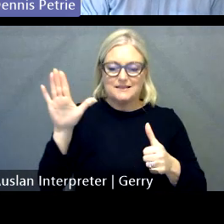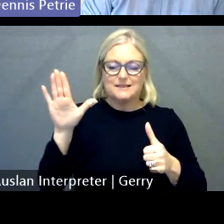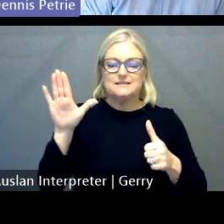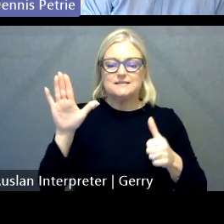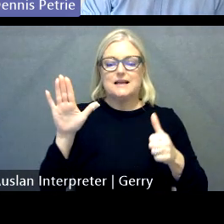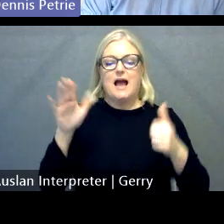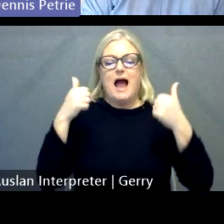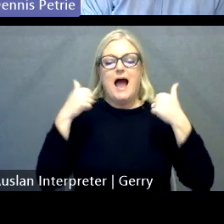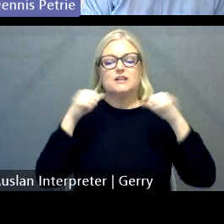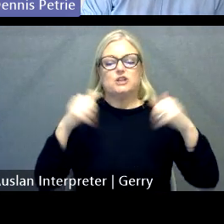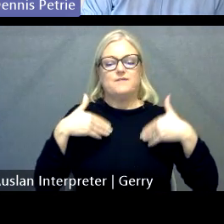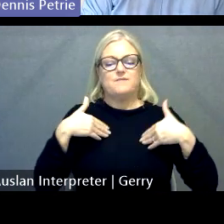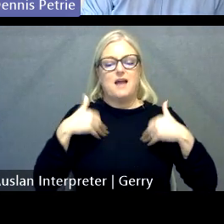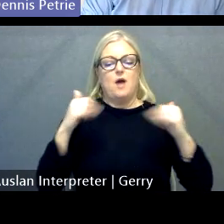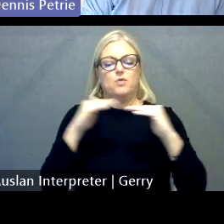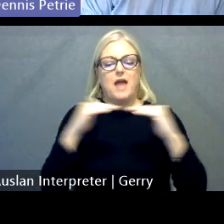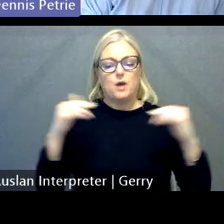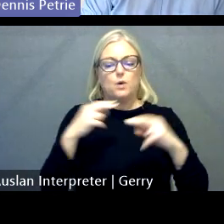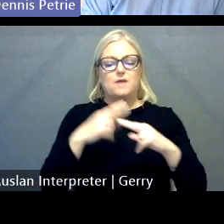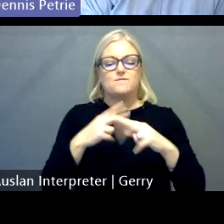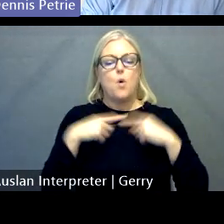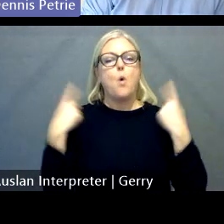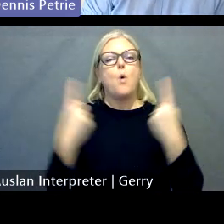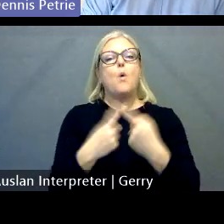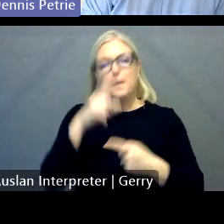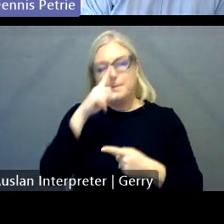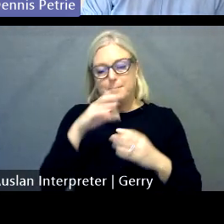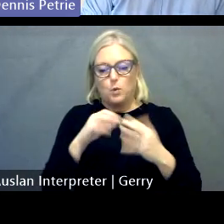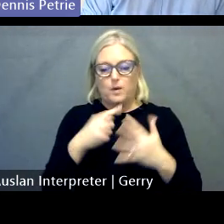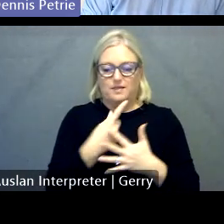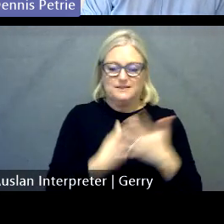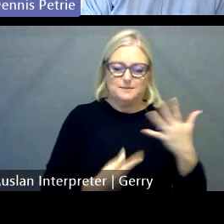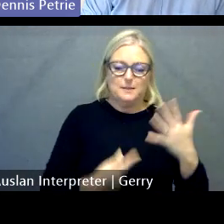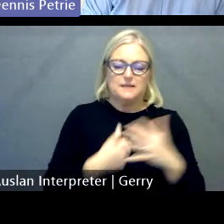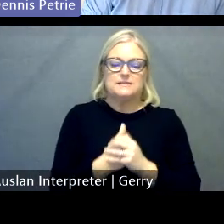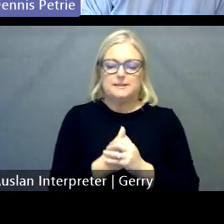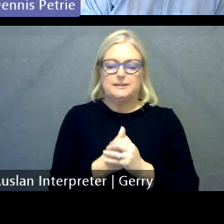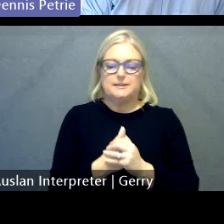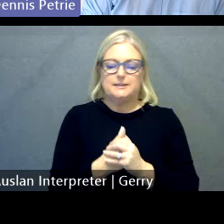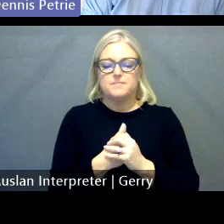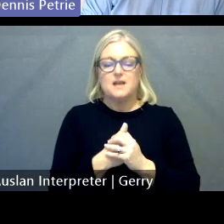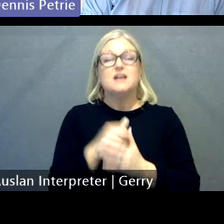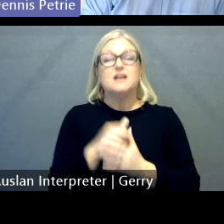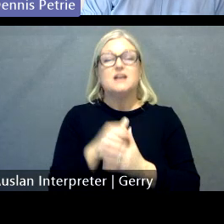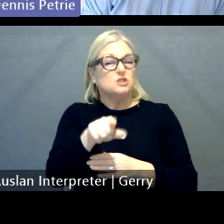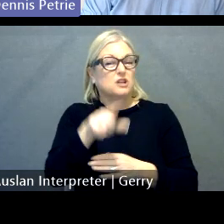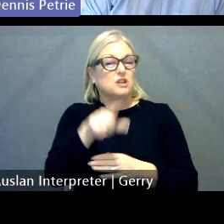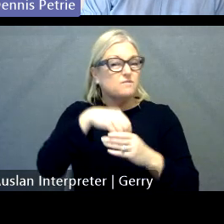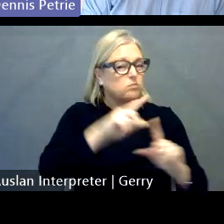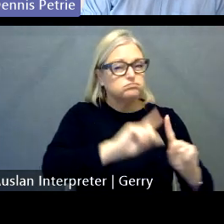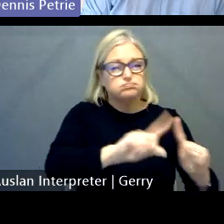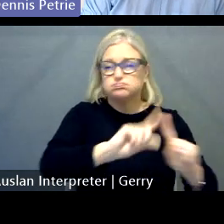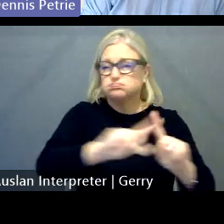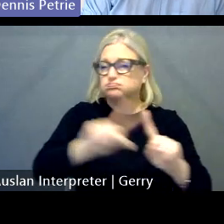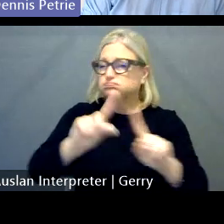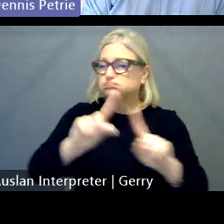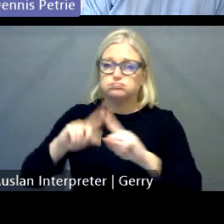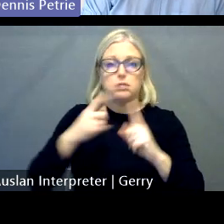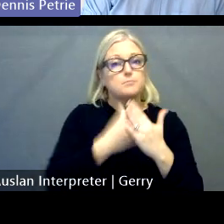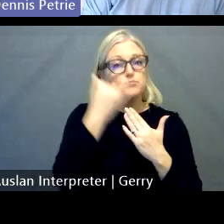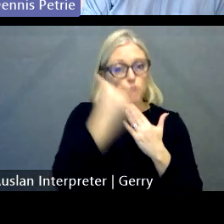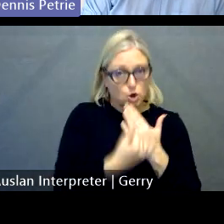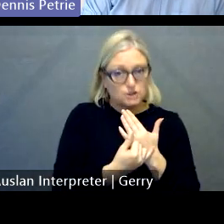on co-design in health settings, quality of life, and health preferences. She also works across several national projects that contribute to the development